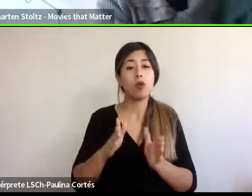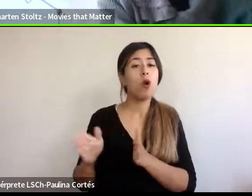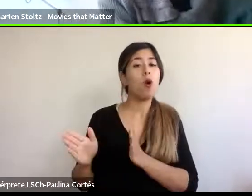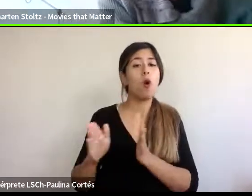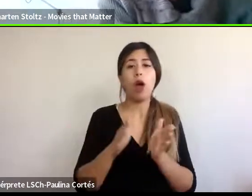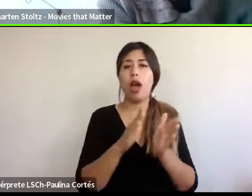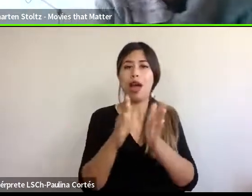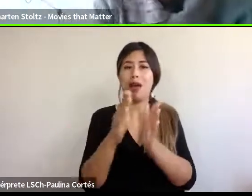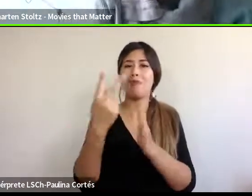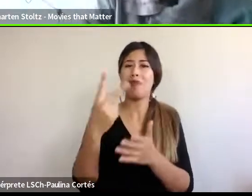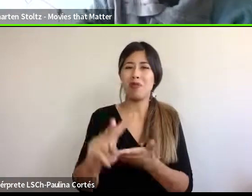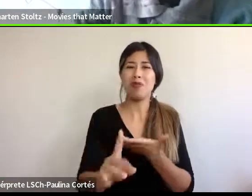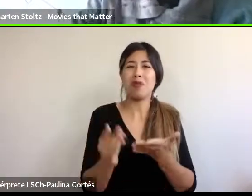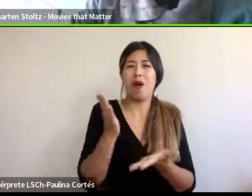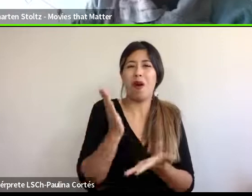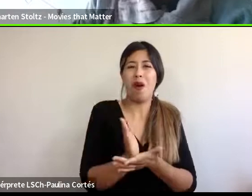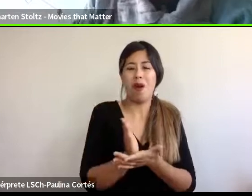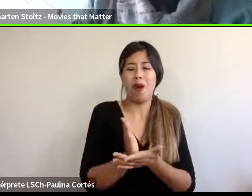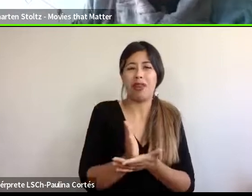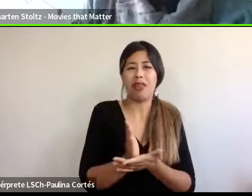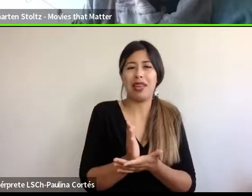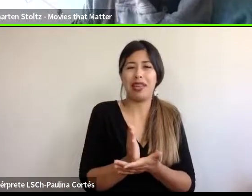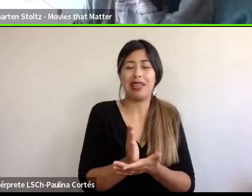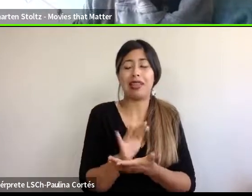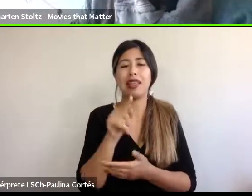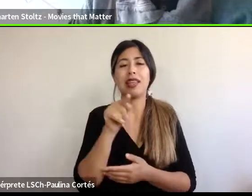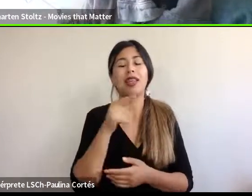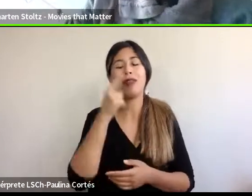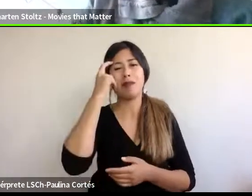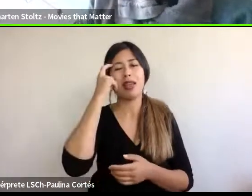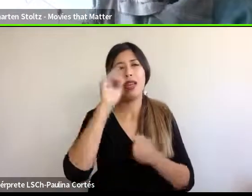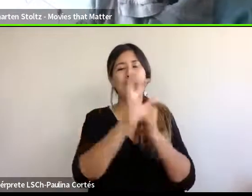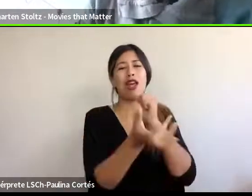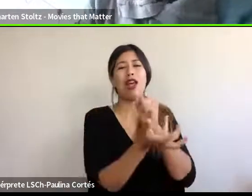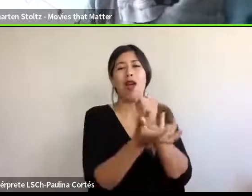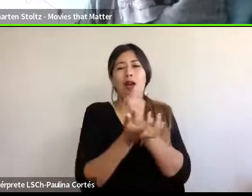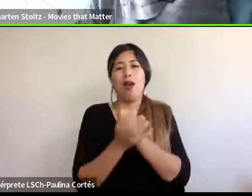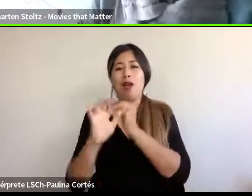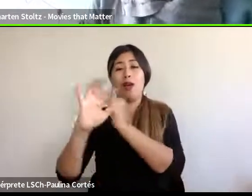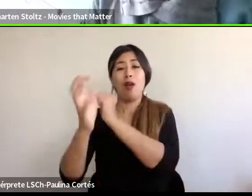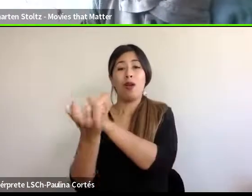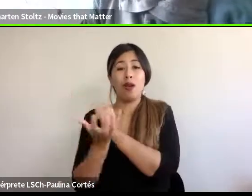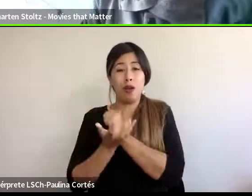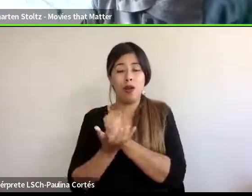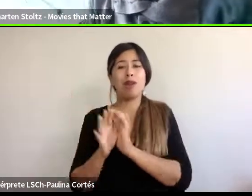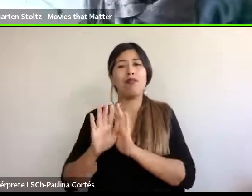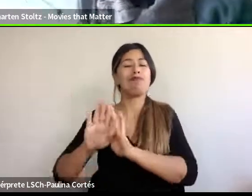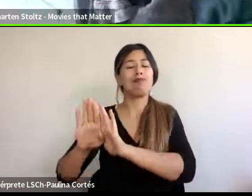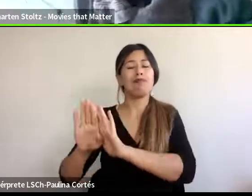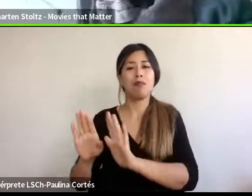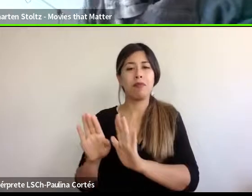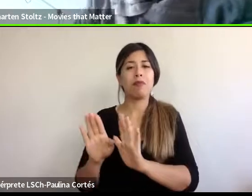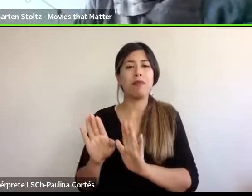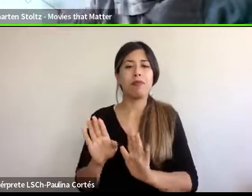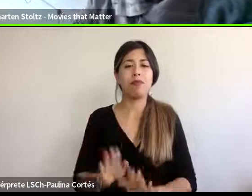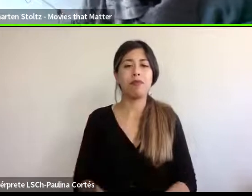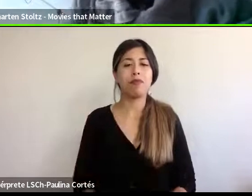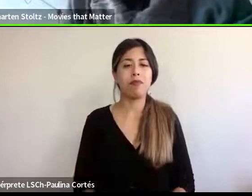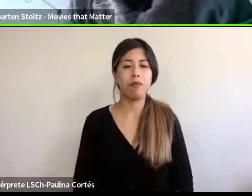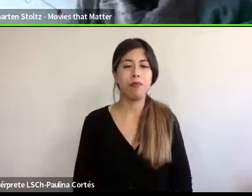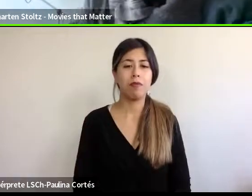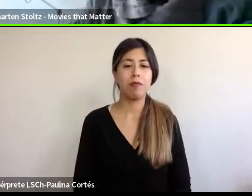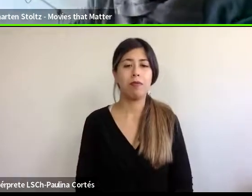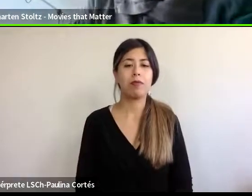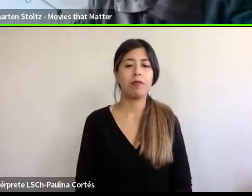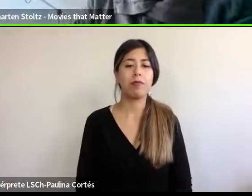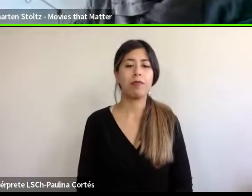their hands on funds that Amnesty International is not allowed to get. So basically, in a practical sense, Amnesty International cannot take